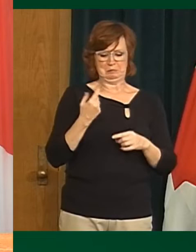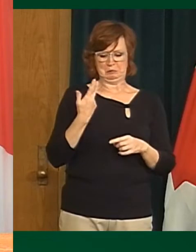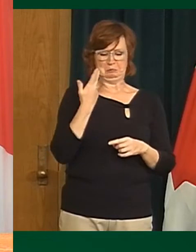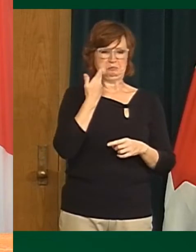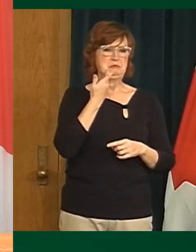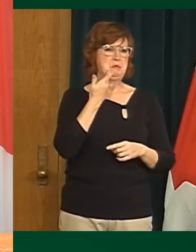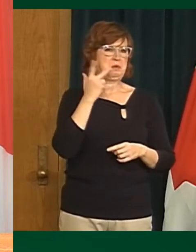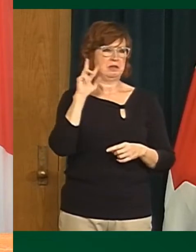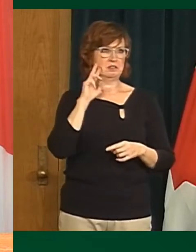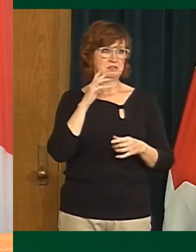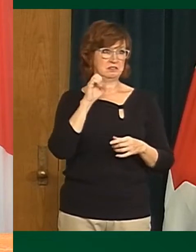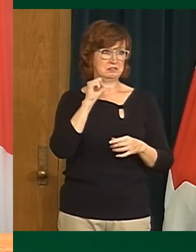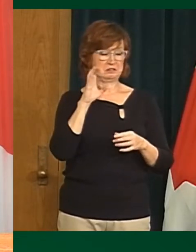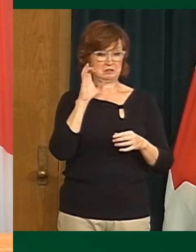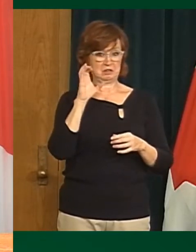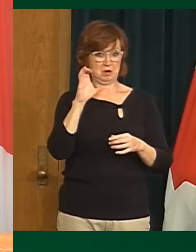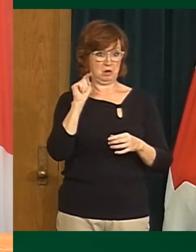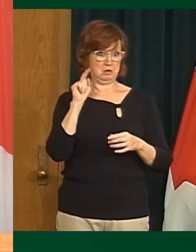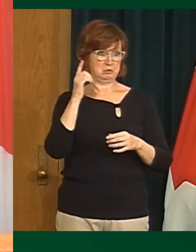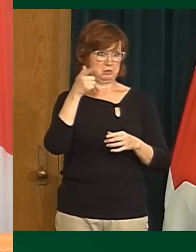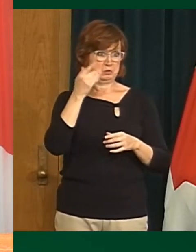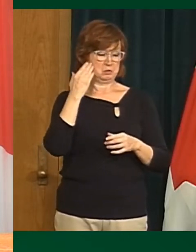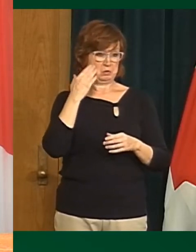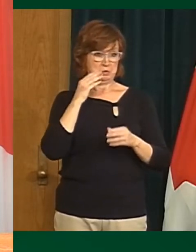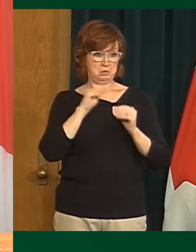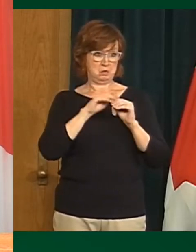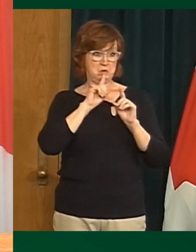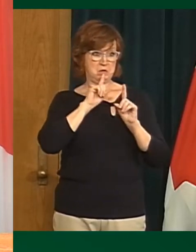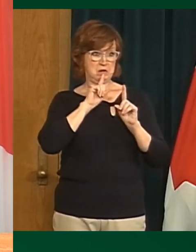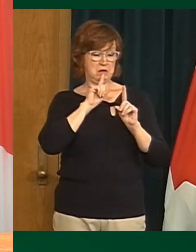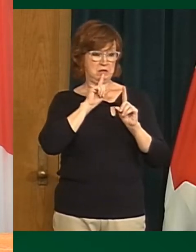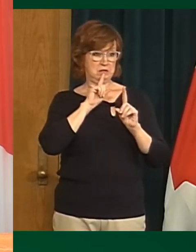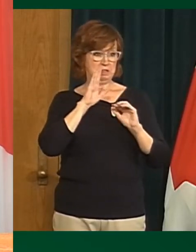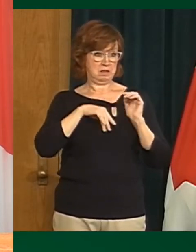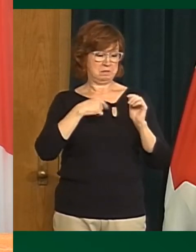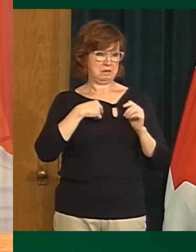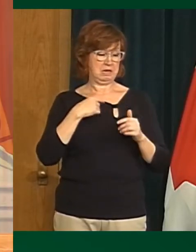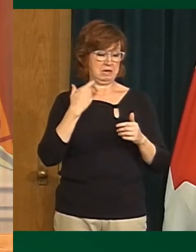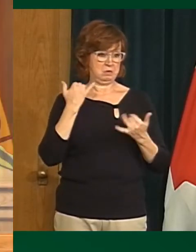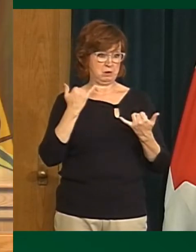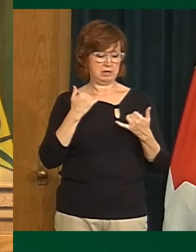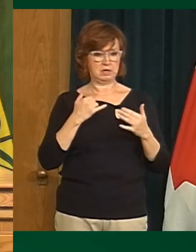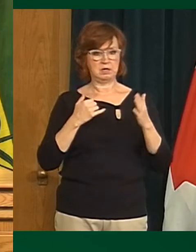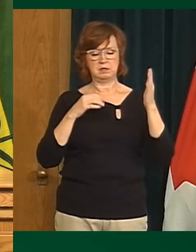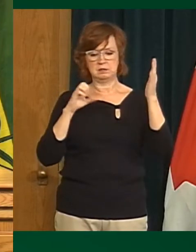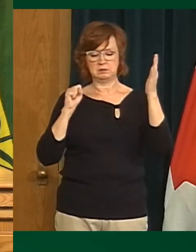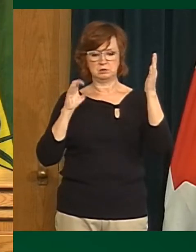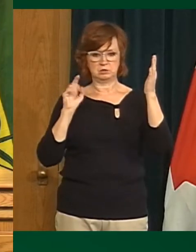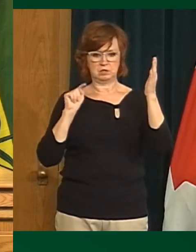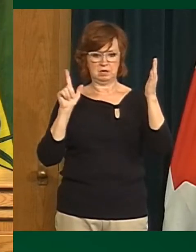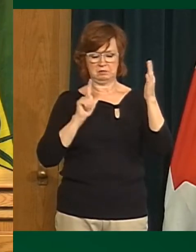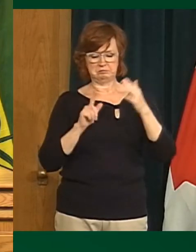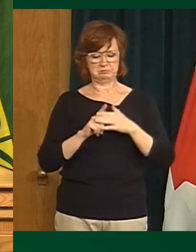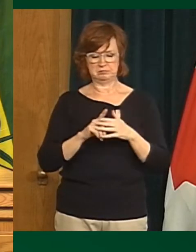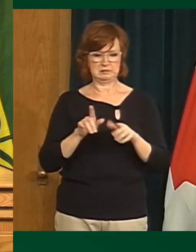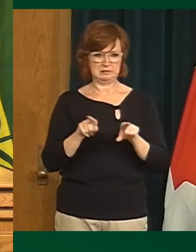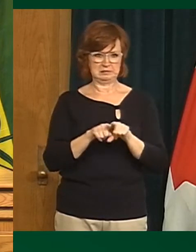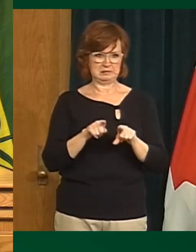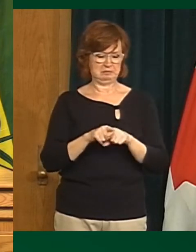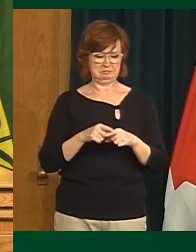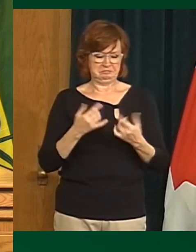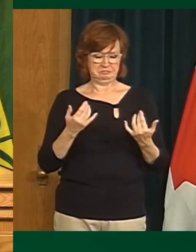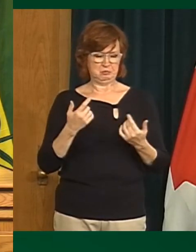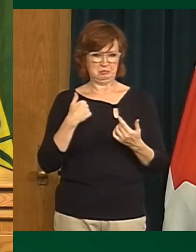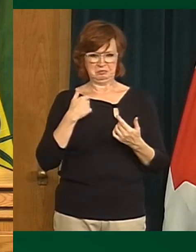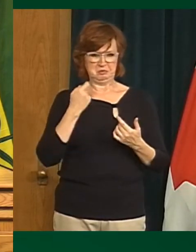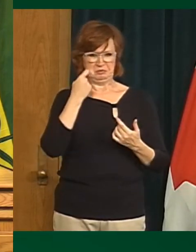but I'll see if Scott has any further information at this point. So I just reiterate that what Dr. Shahab said. I think it's too early